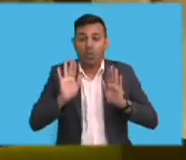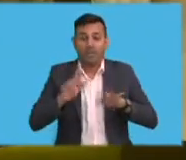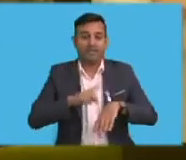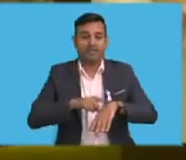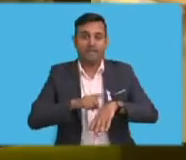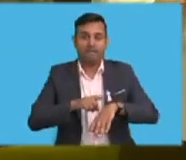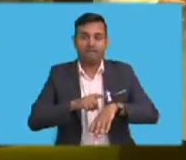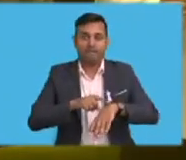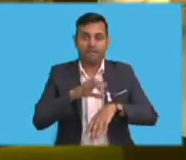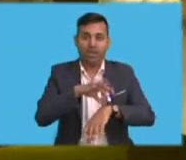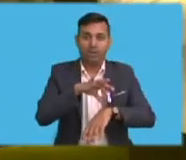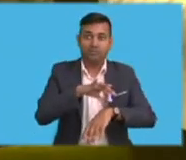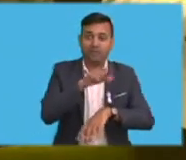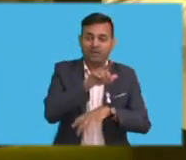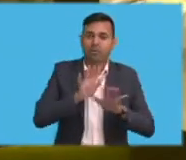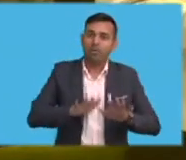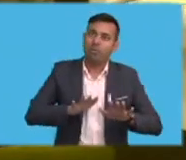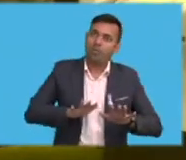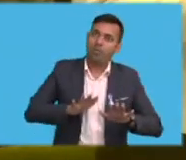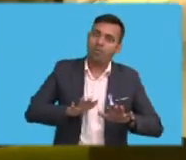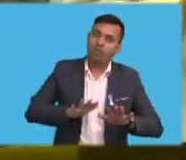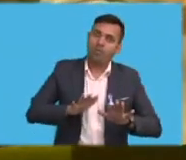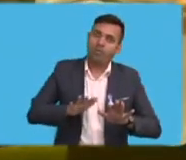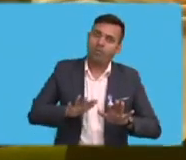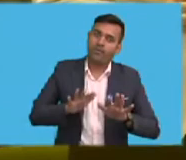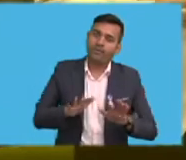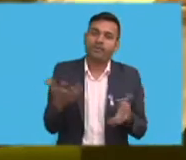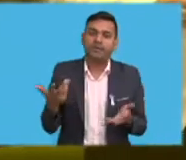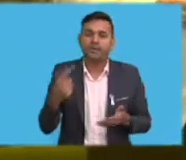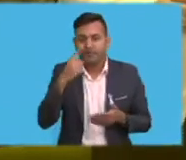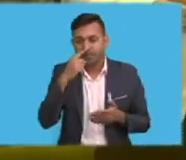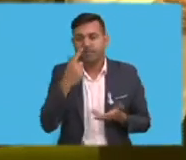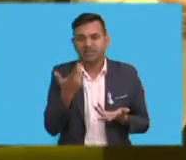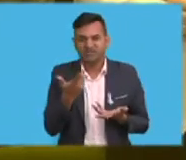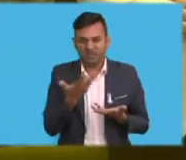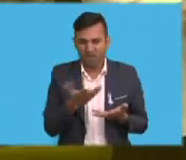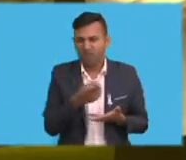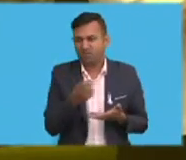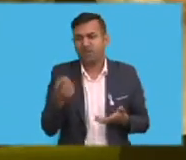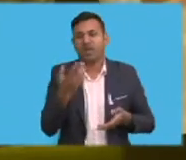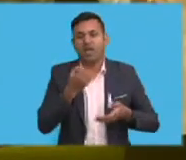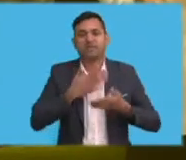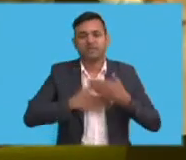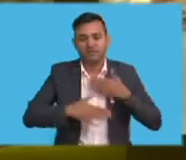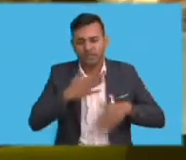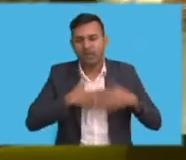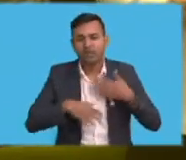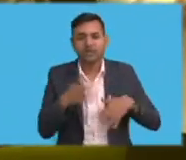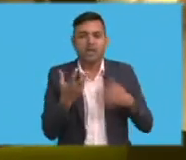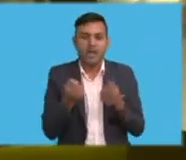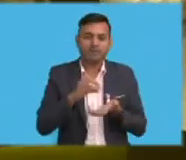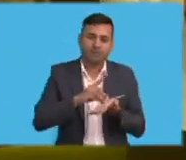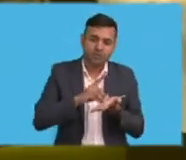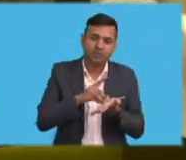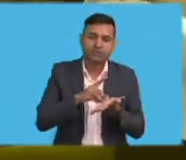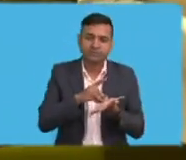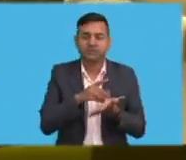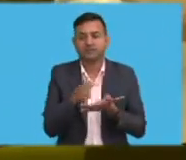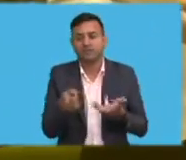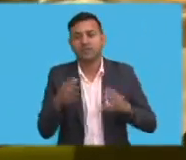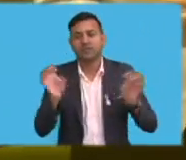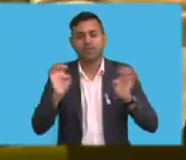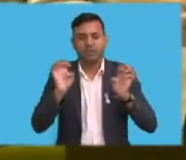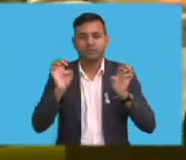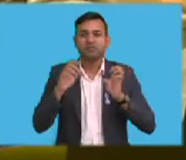an increase because of dengue outbreak in the number of cases presented at our emergency department in all the hospitals and our general